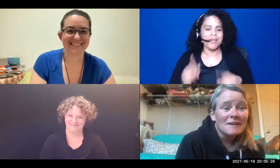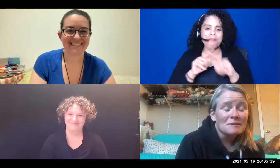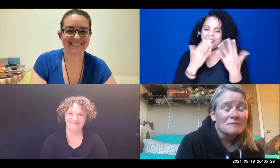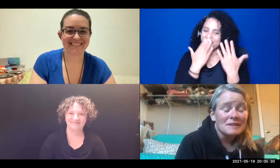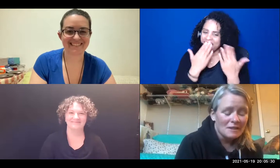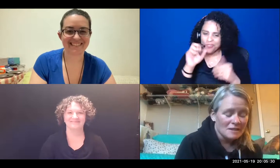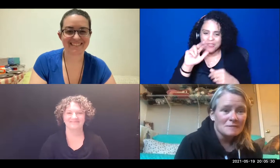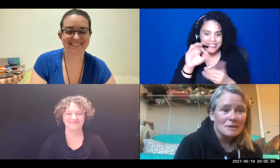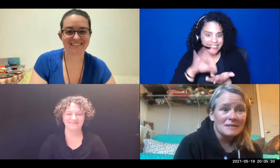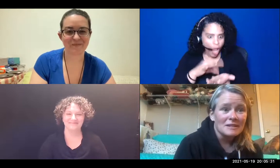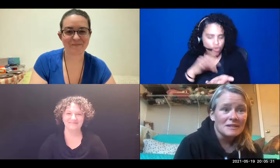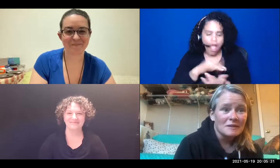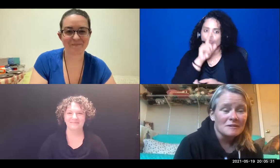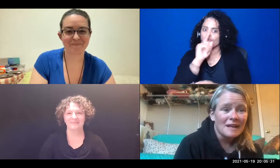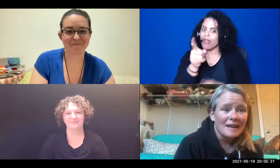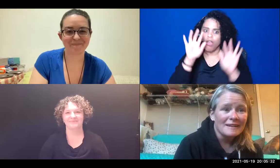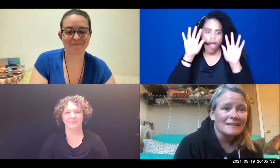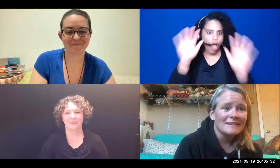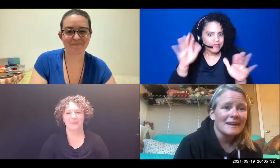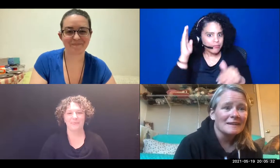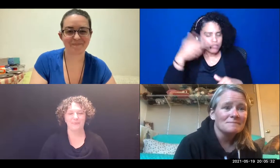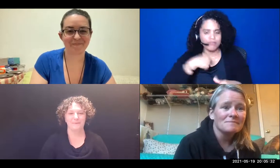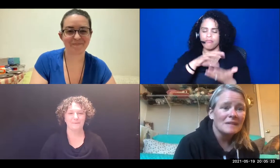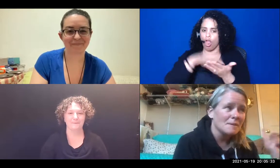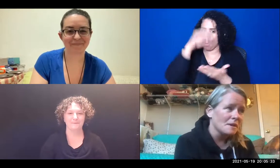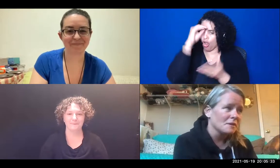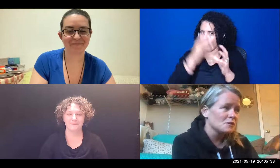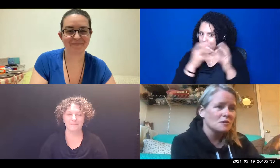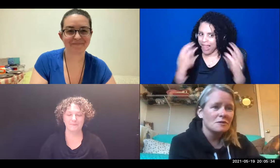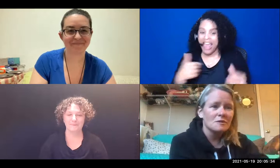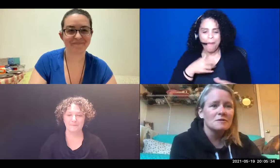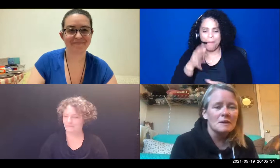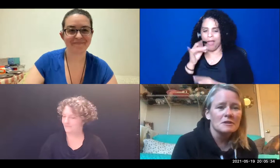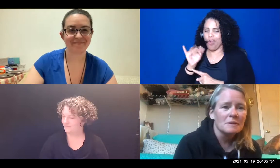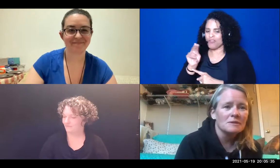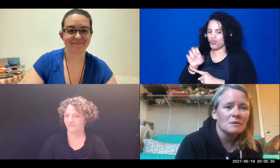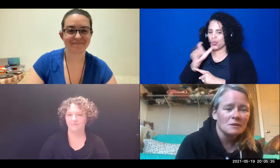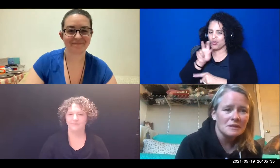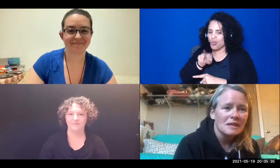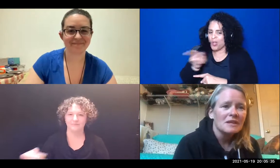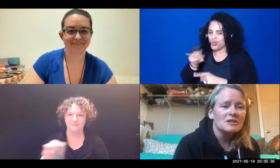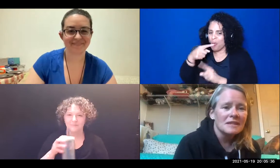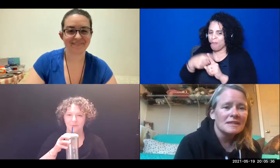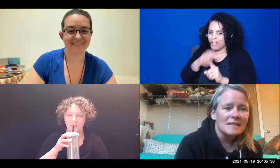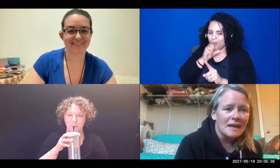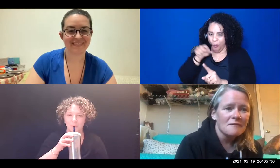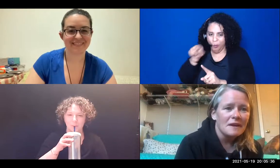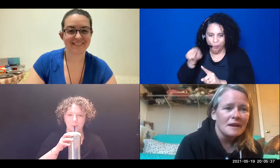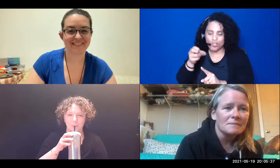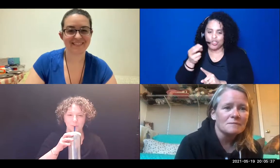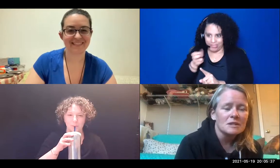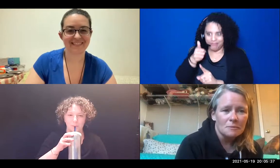you, Sarah. That was a really awesome presentation. I learned a lot. And I'm the mother of June, who's 22 months old, and she is